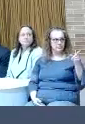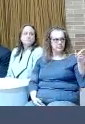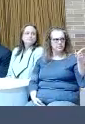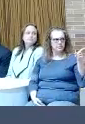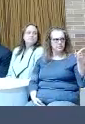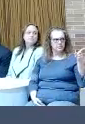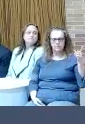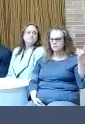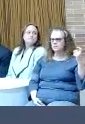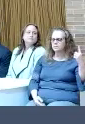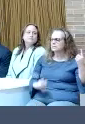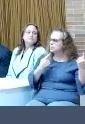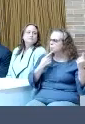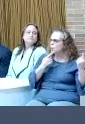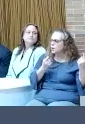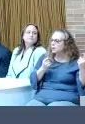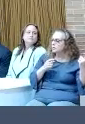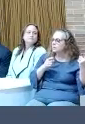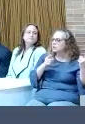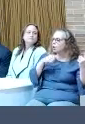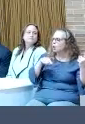happen excuse me